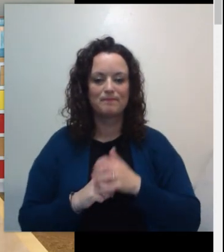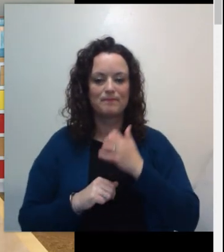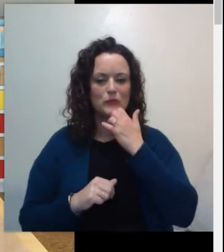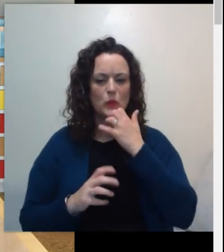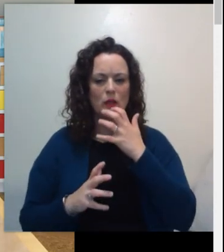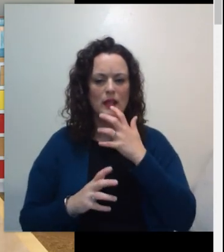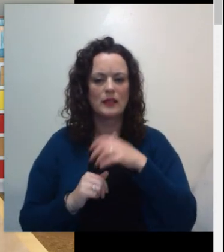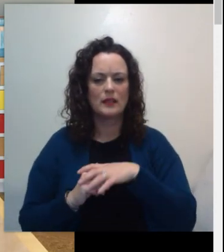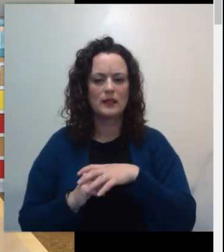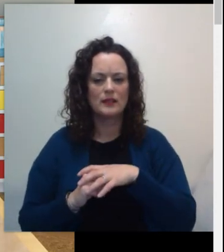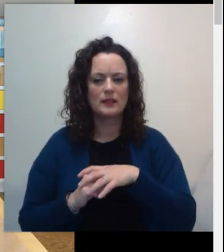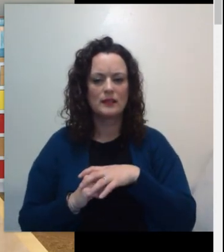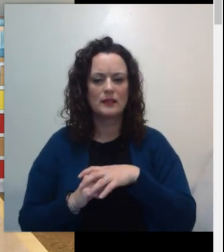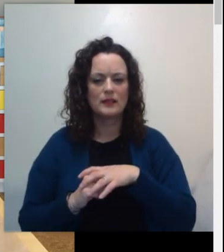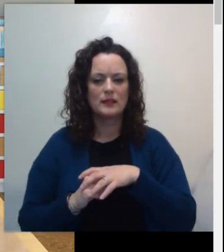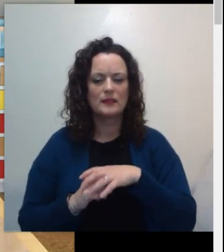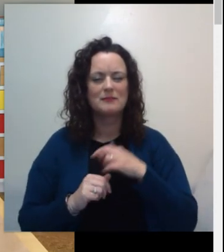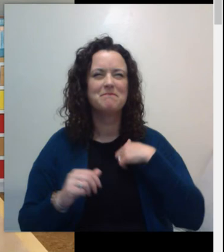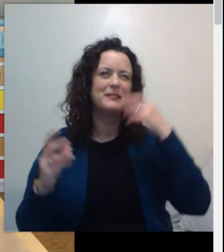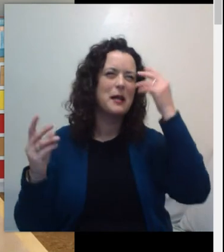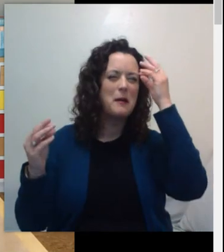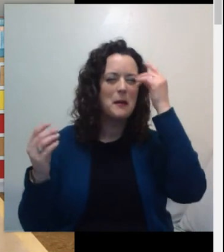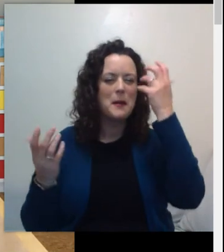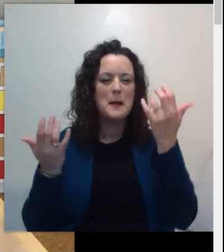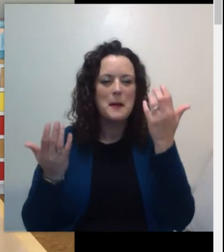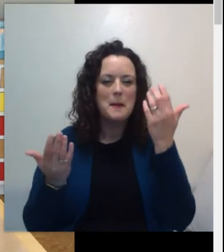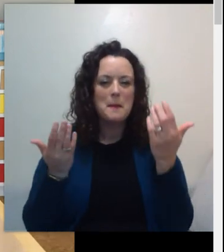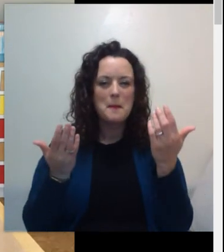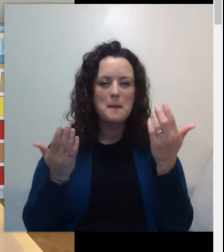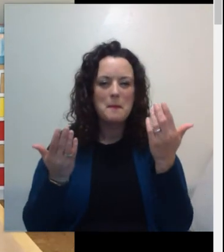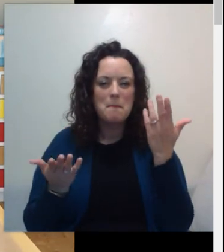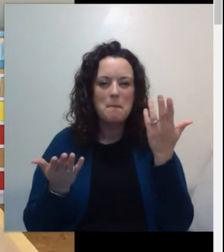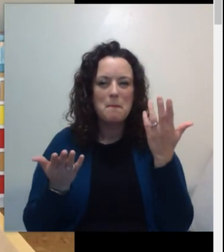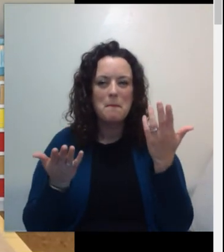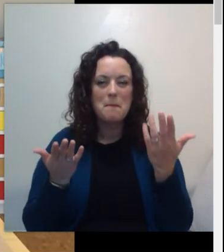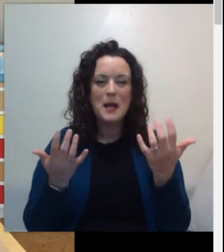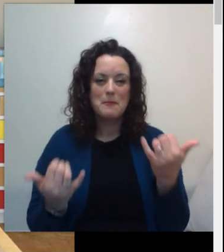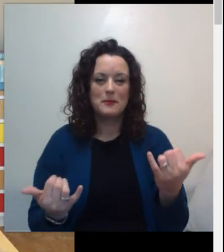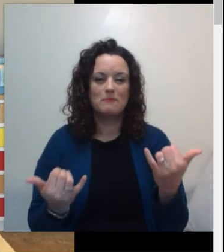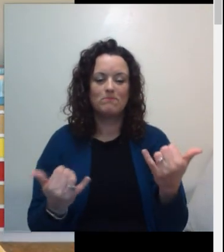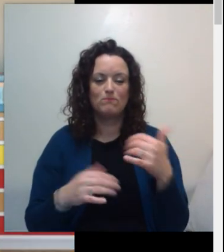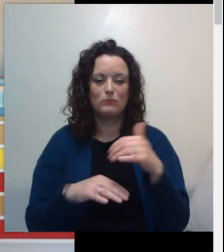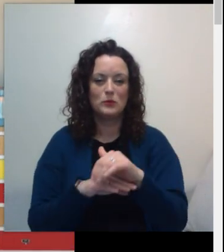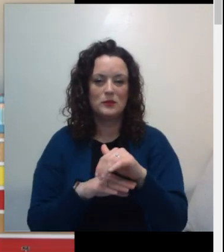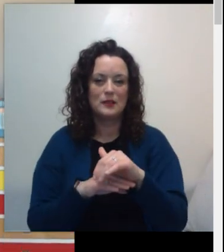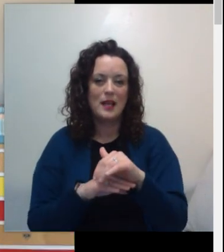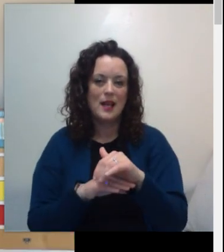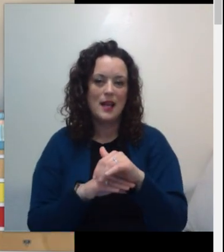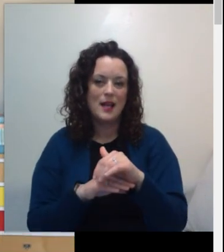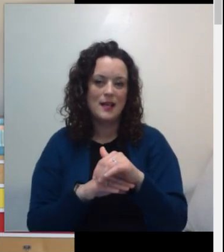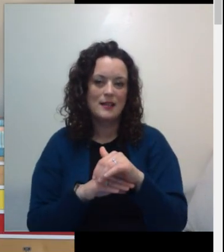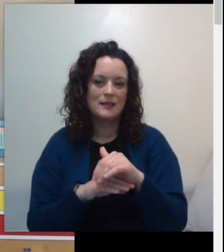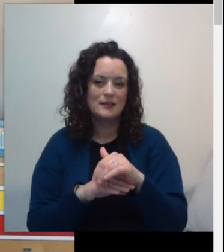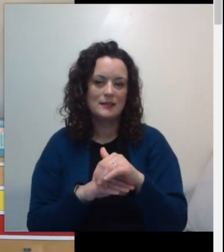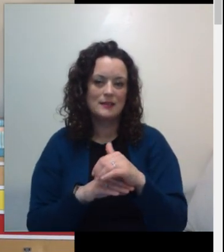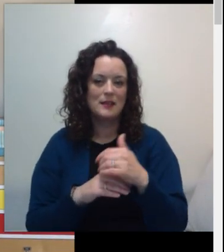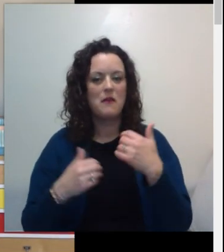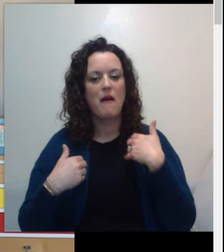I'm thinking maybe tonight, who knows? Maybe